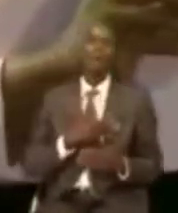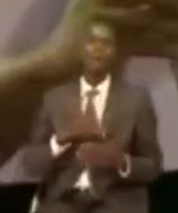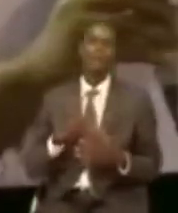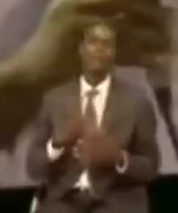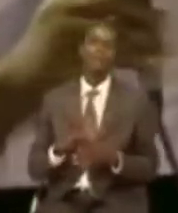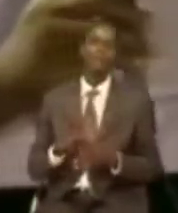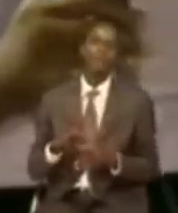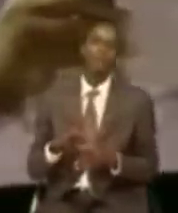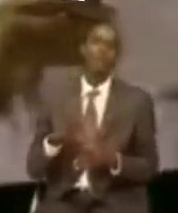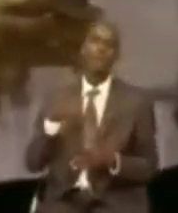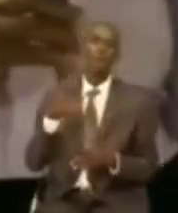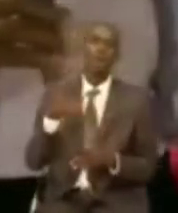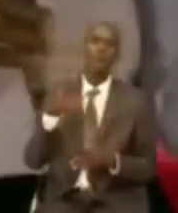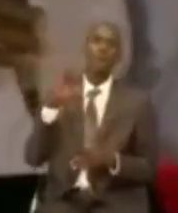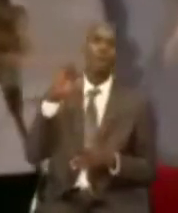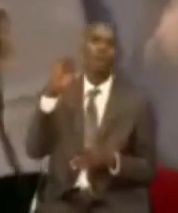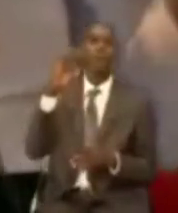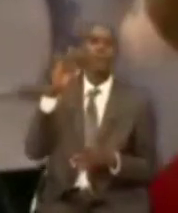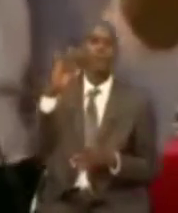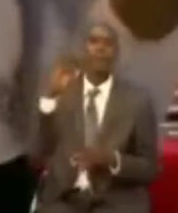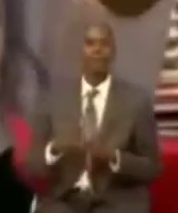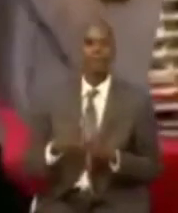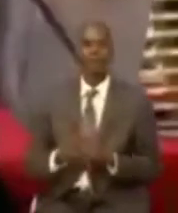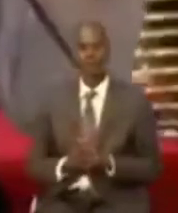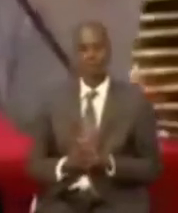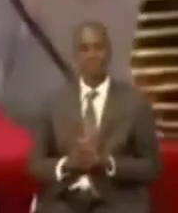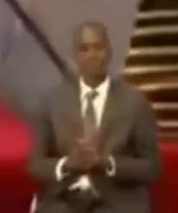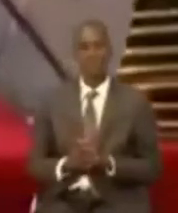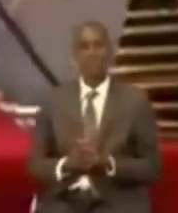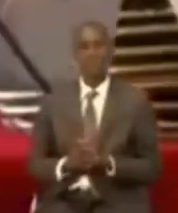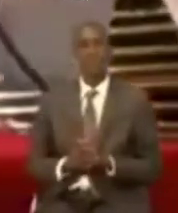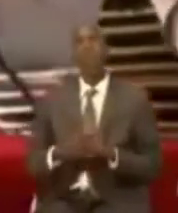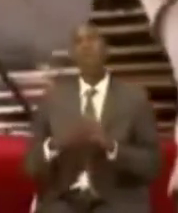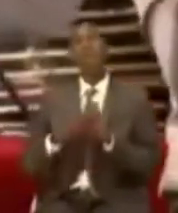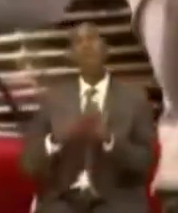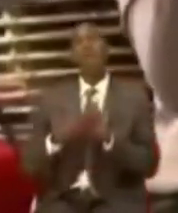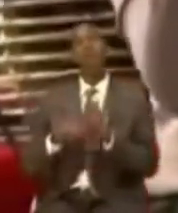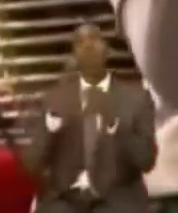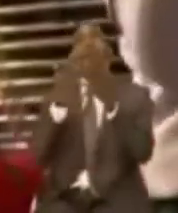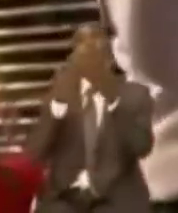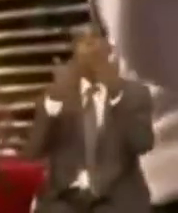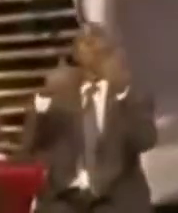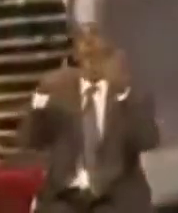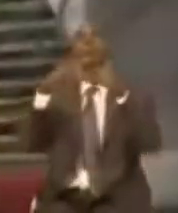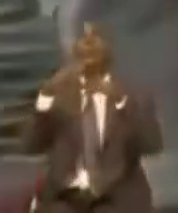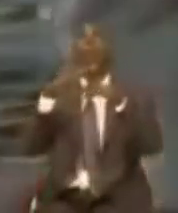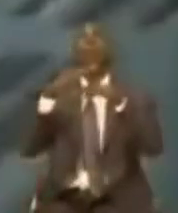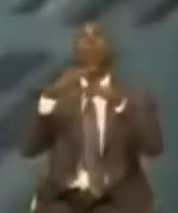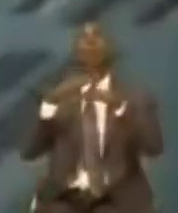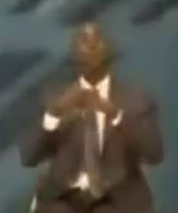soul. Cry out to him tonight. Bread of heaven,